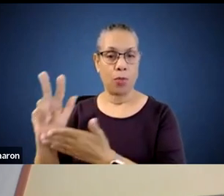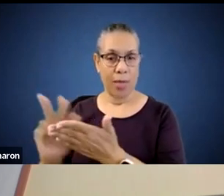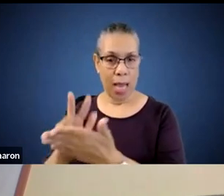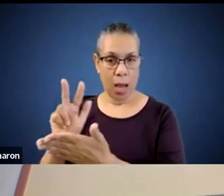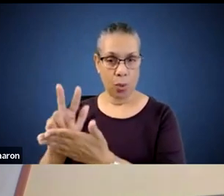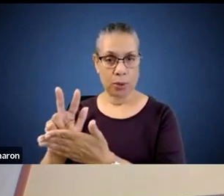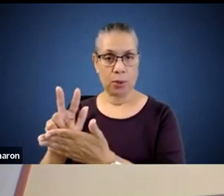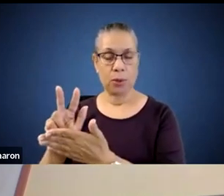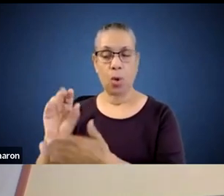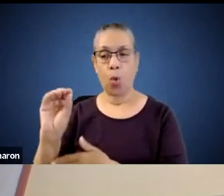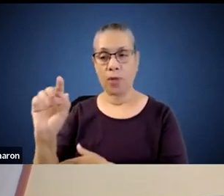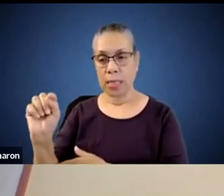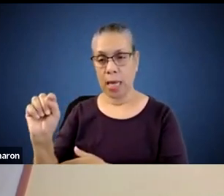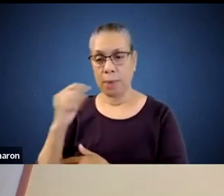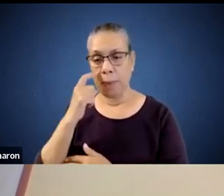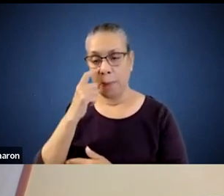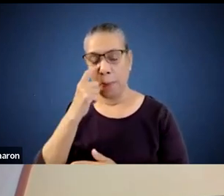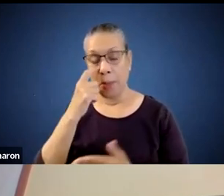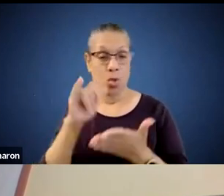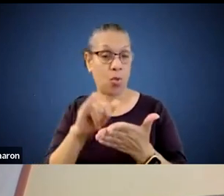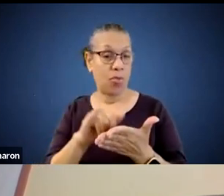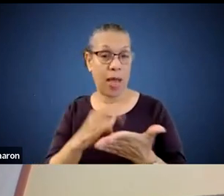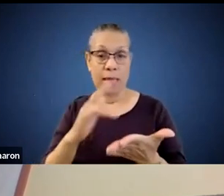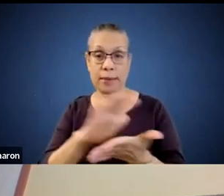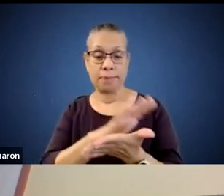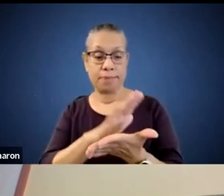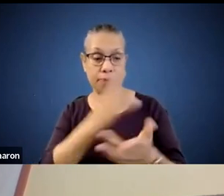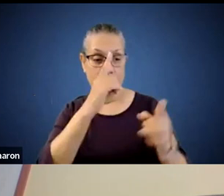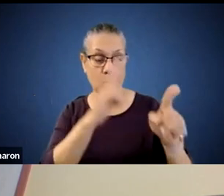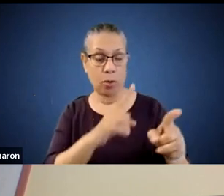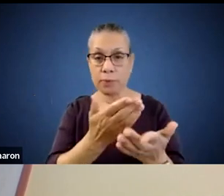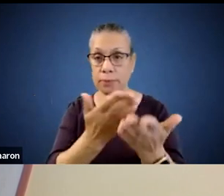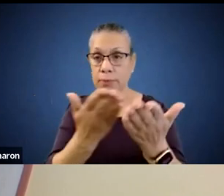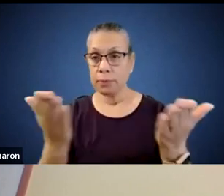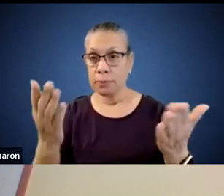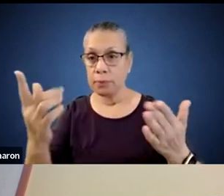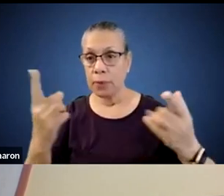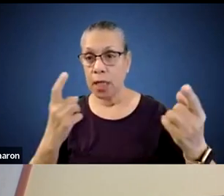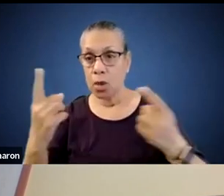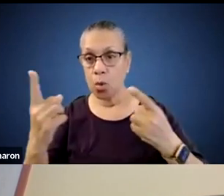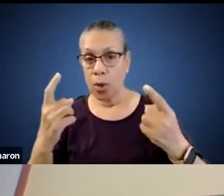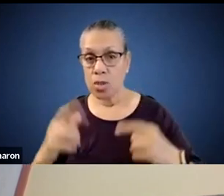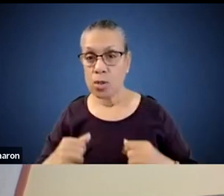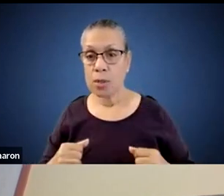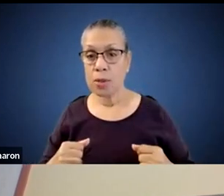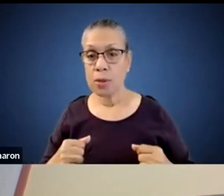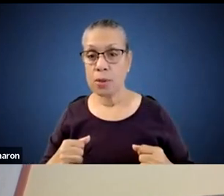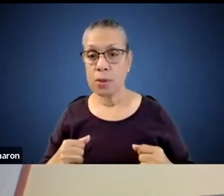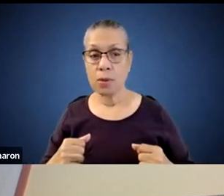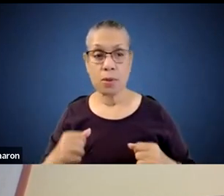so that's the basic highlights of the agreement uh do you have any any questions um